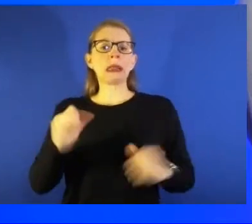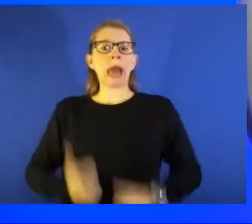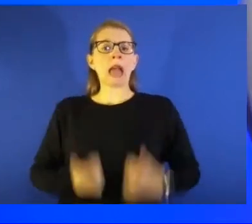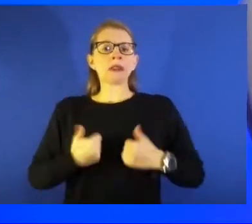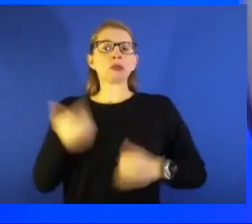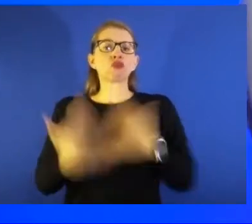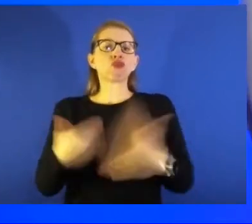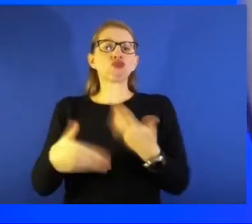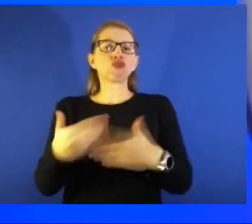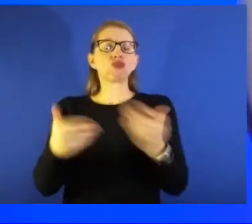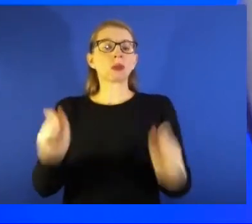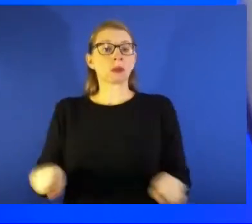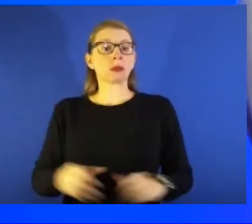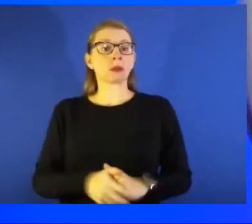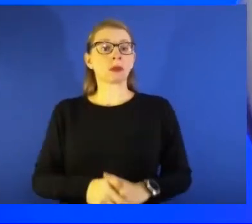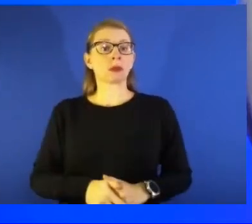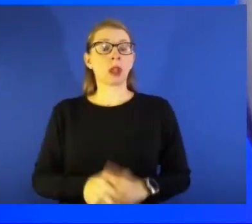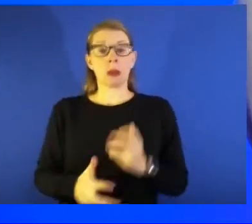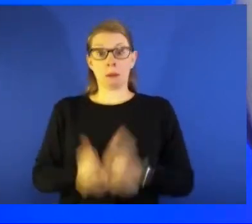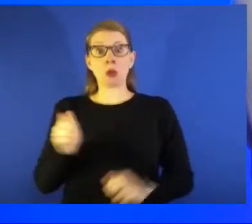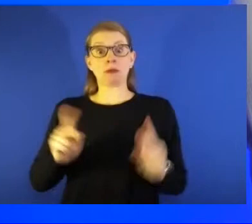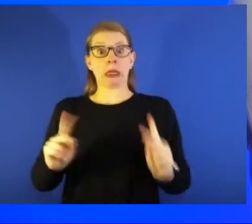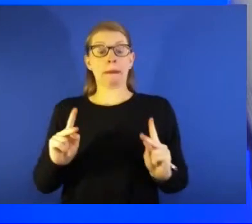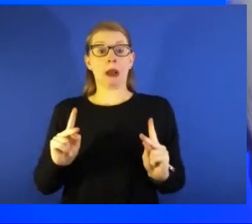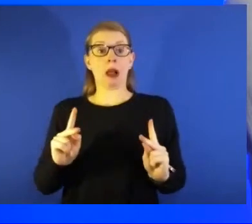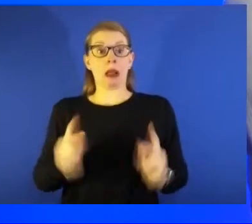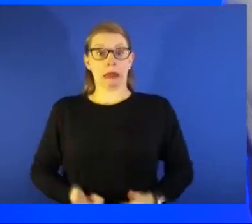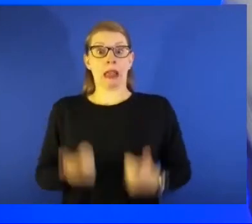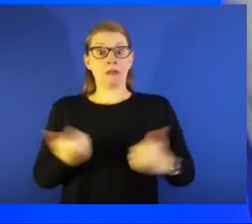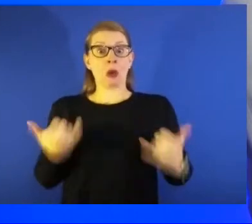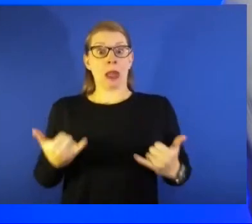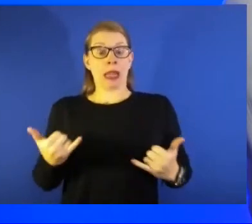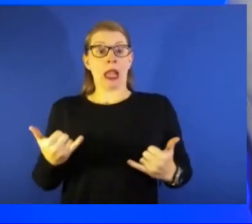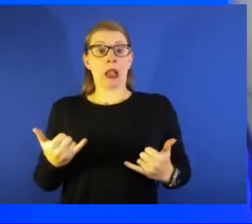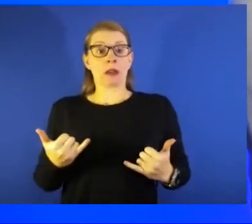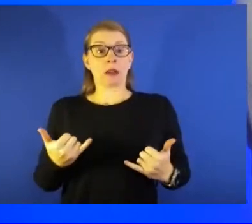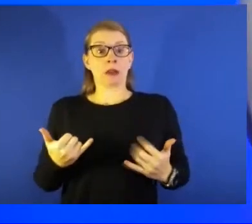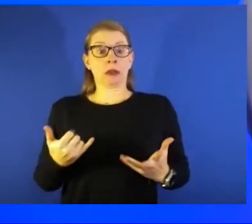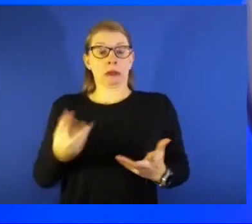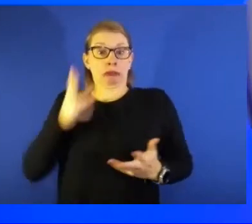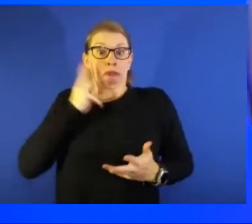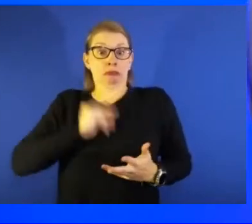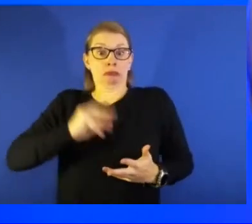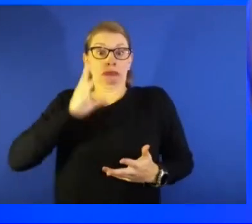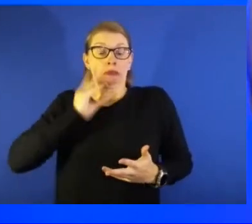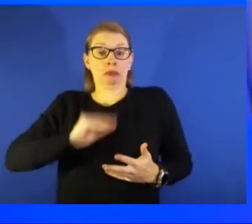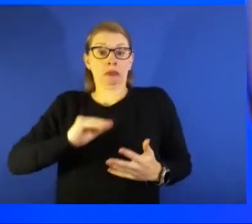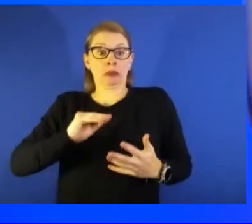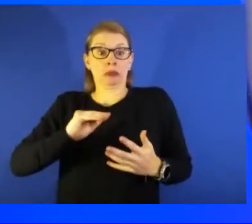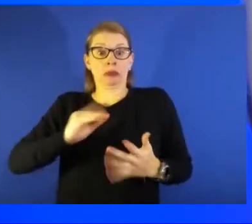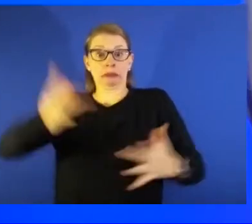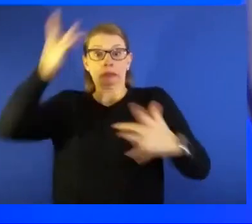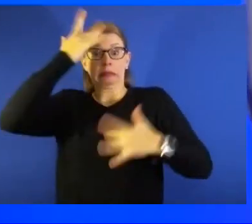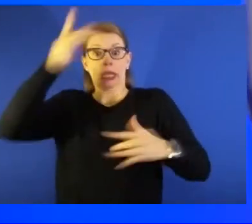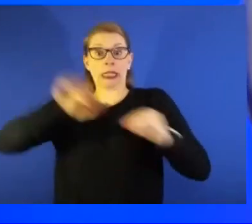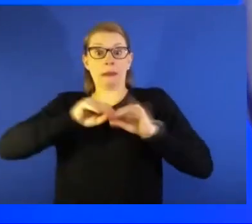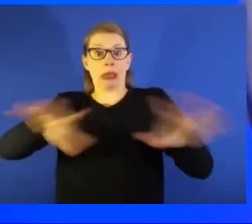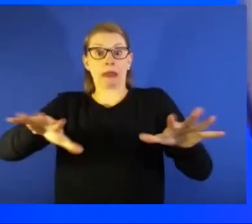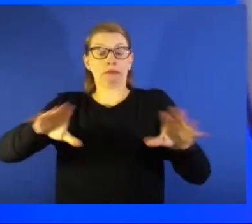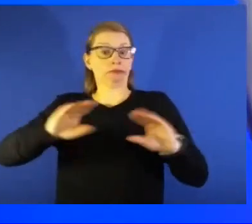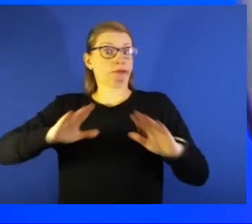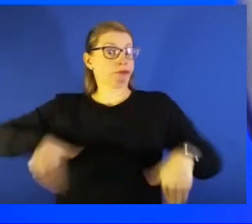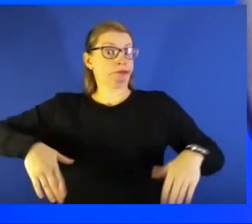And, to most of the people that are alive right now, we haven't been through a pandemic at all. And to